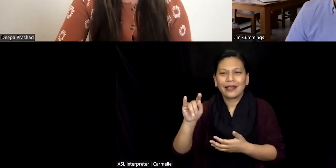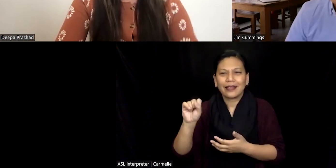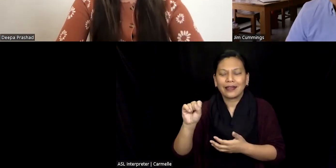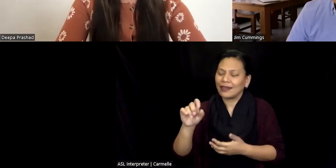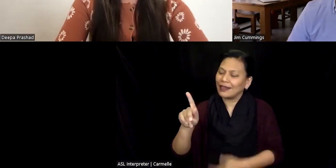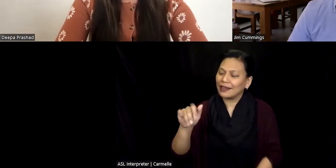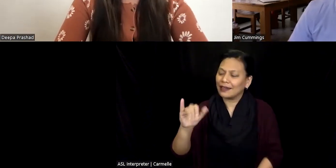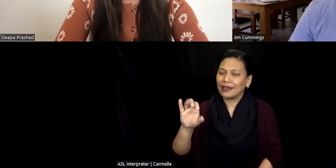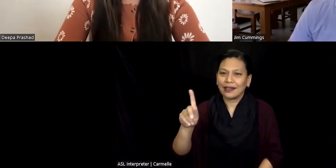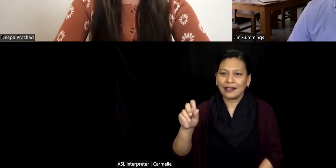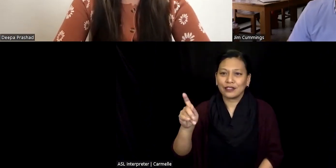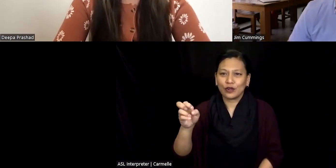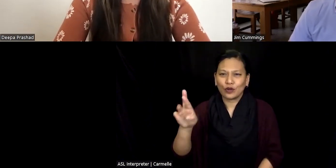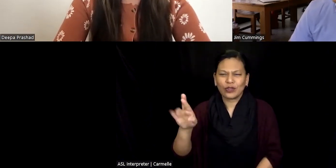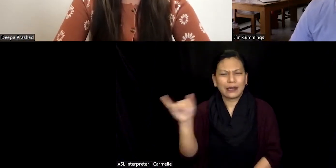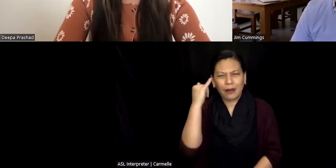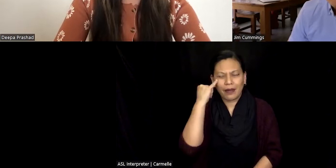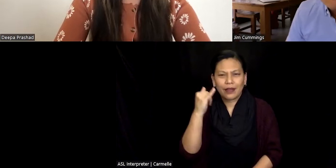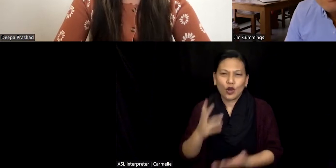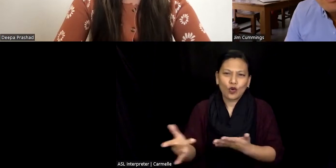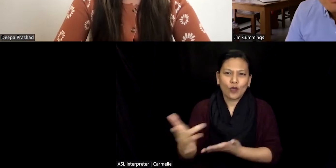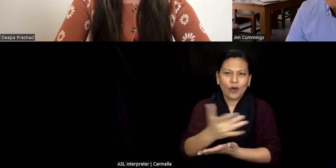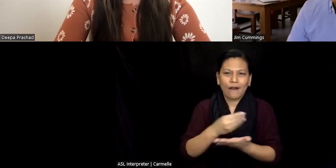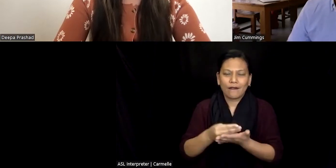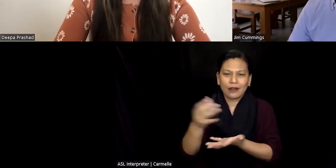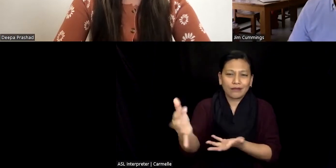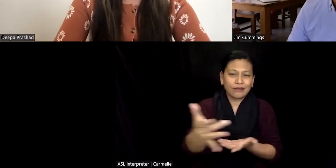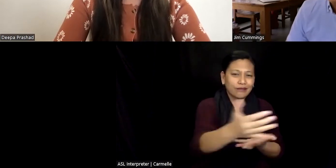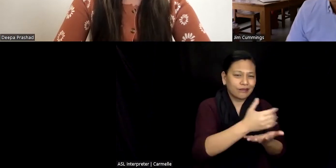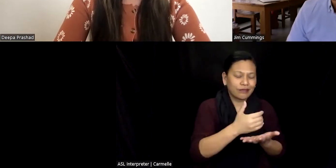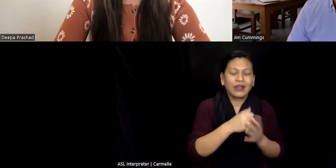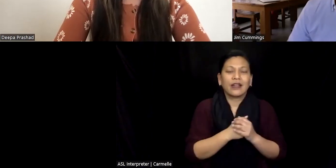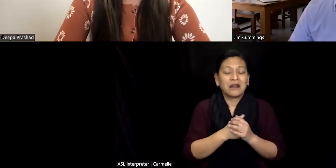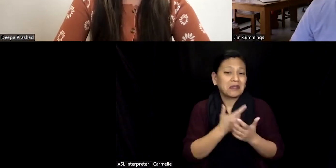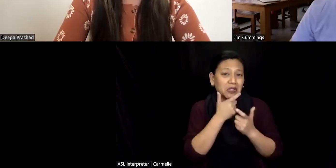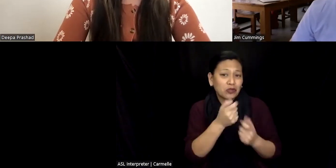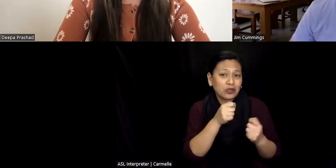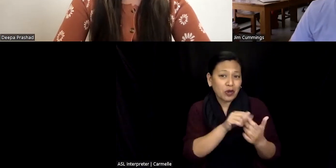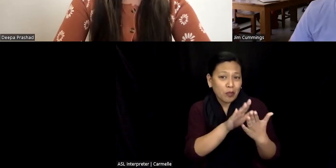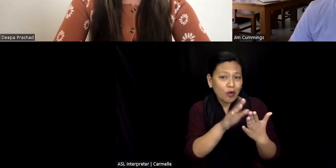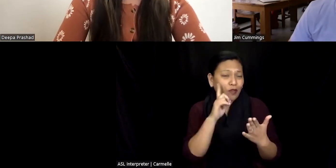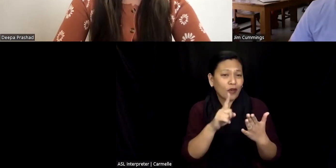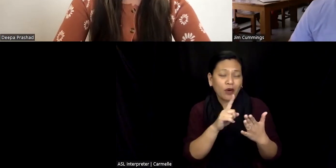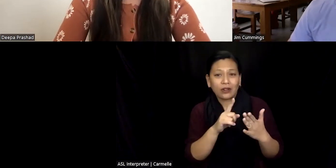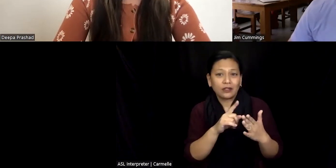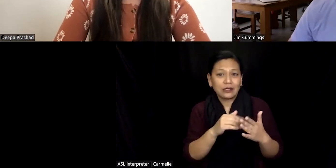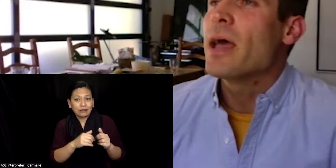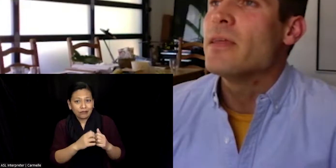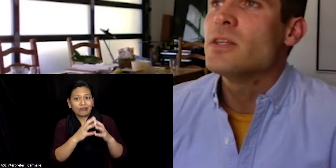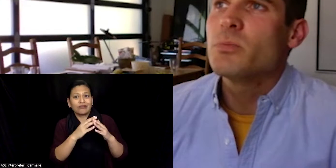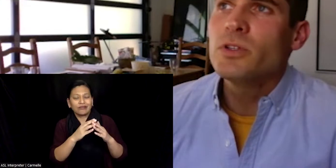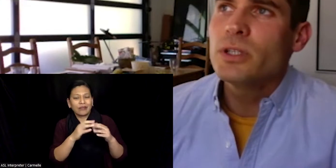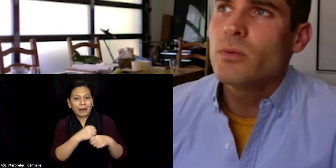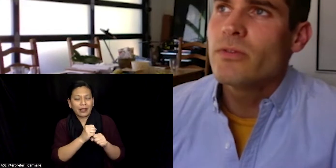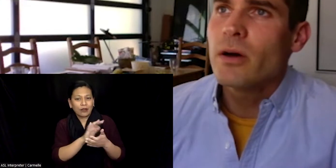own percentages of the film, which is awesome and has been very, you know, an interesting way for people to be able to make movies like startups. And